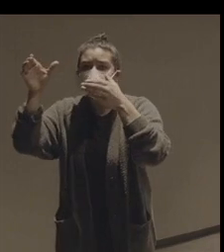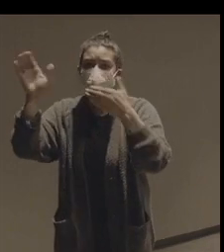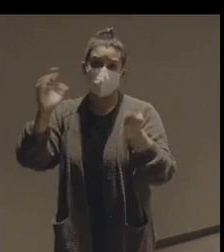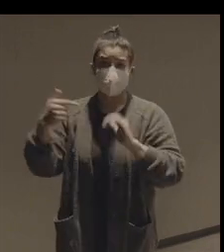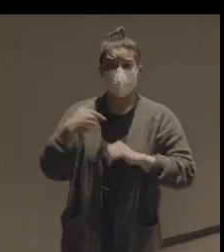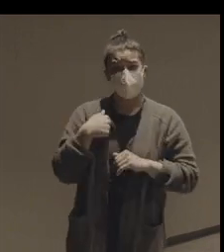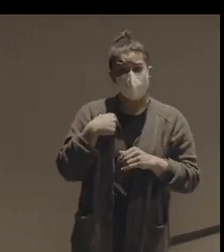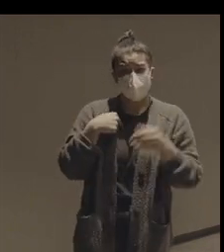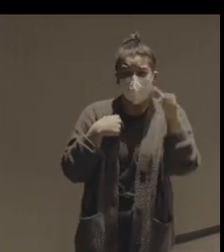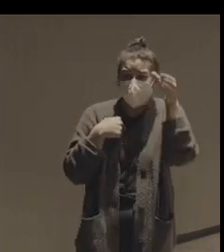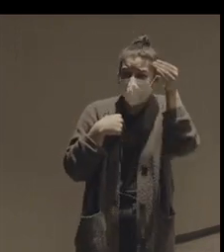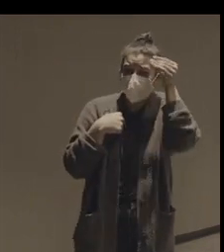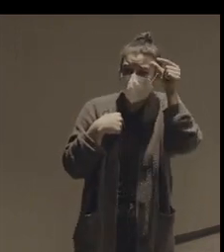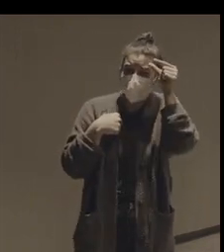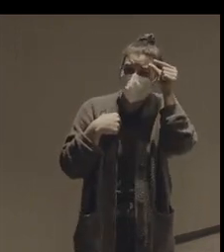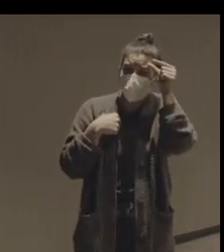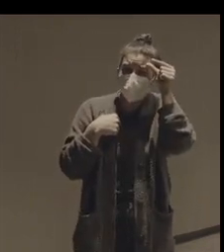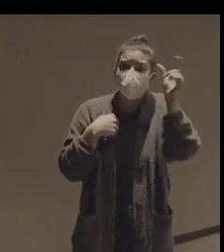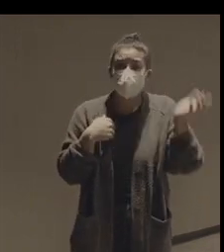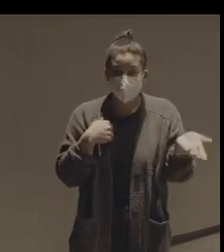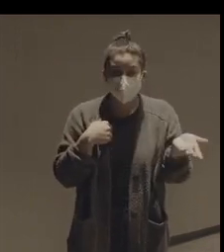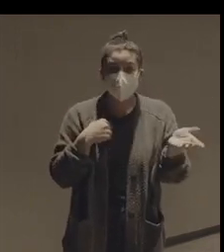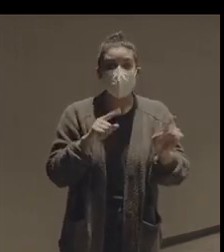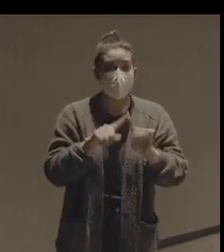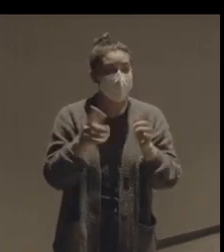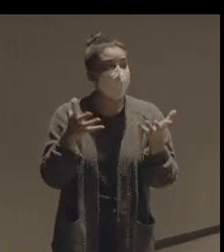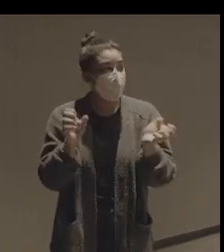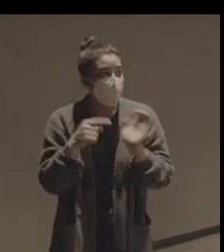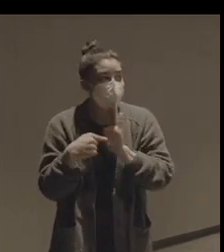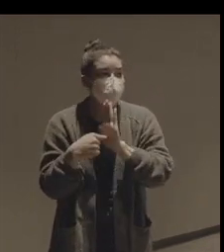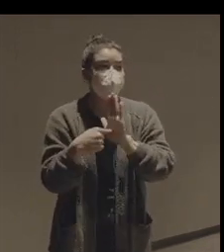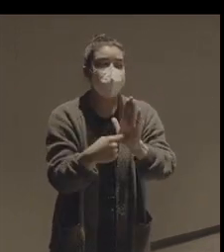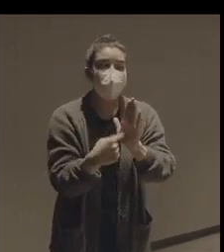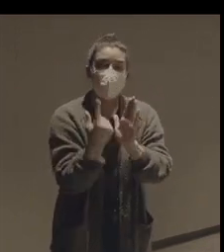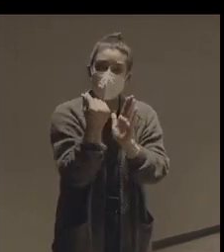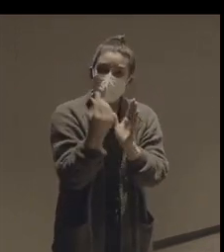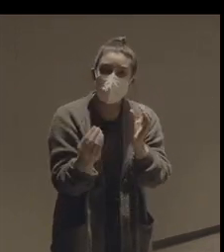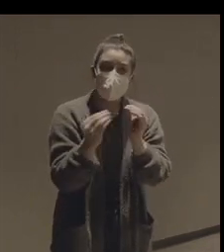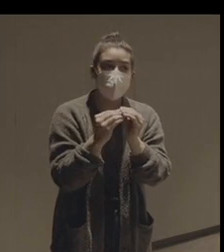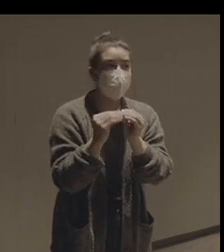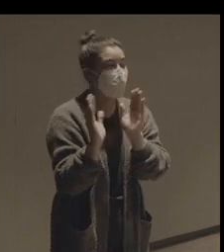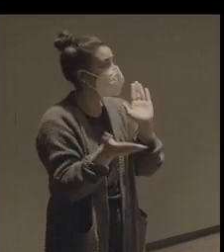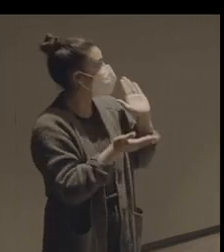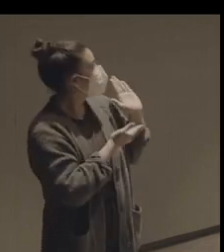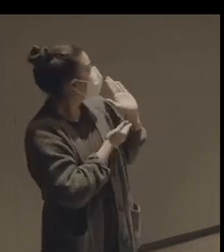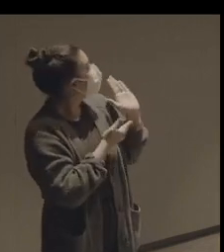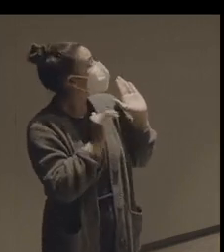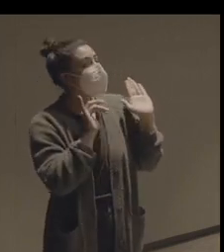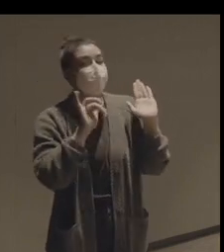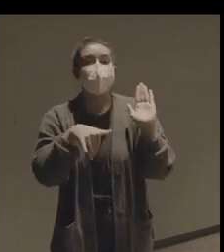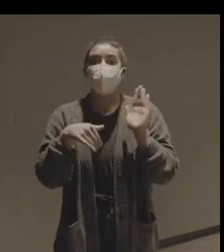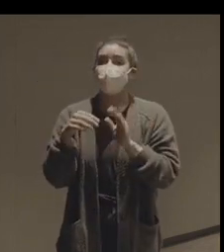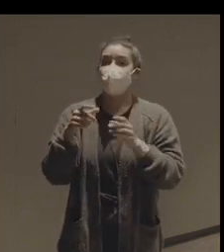with the works in the exhibition, this is the last shout out, beautifully curated by Brande Keoba,